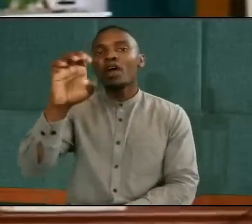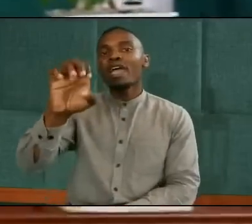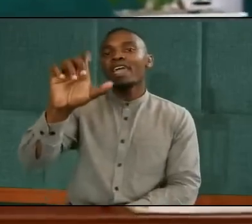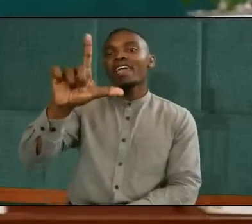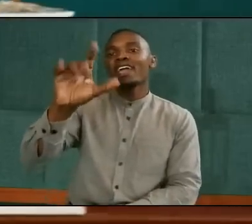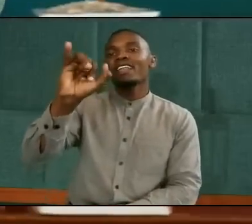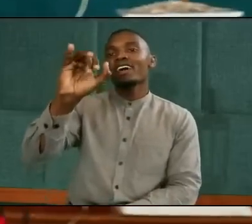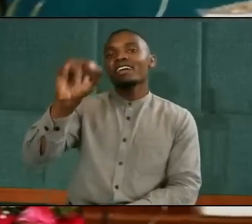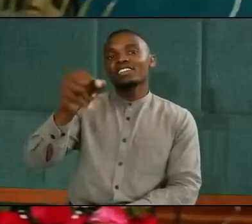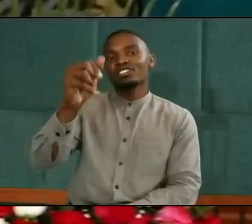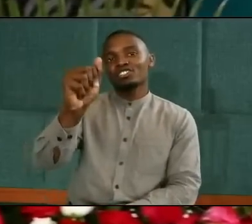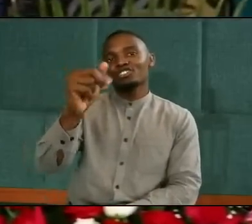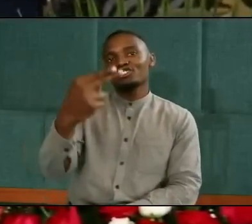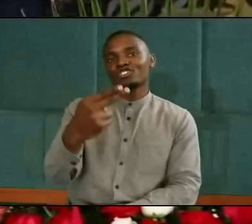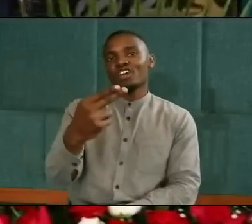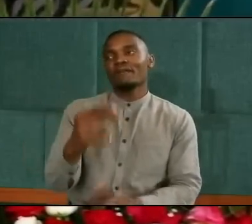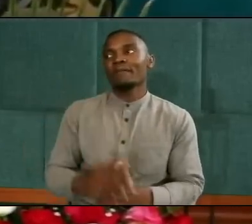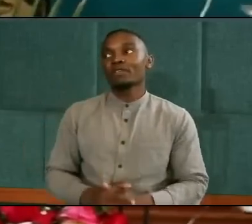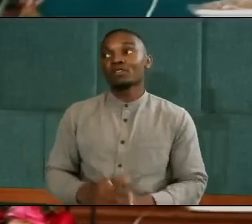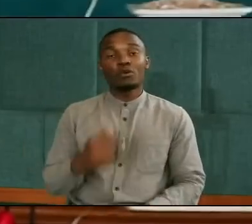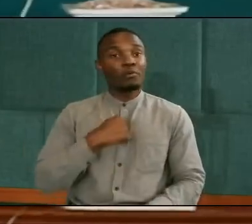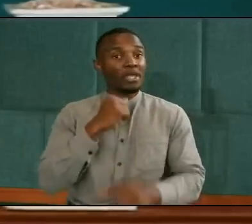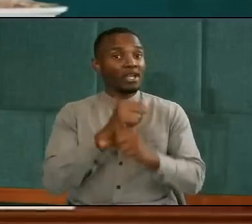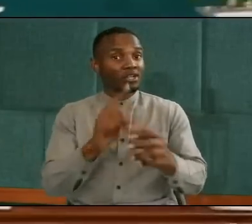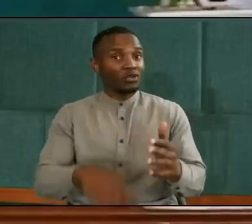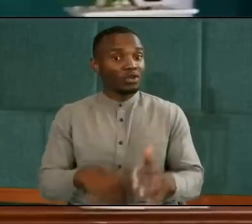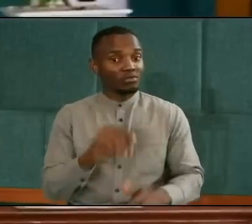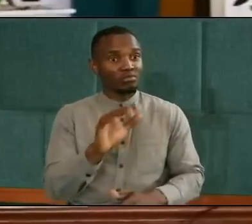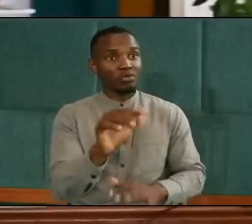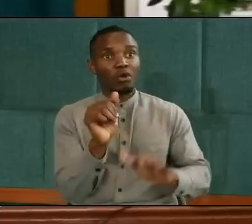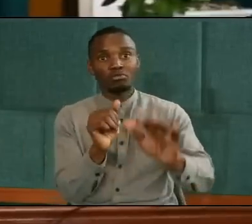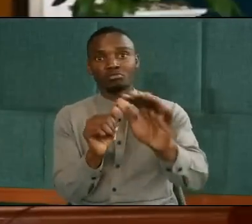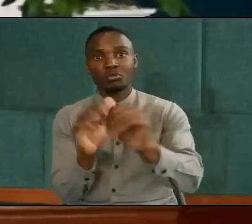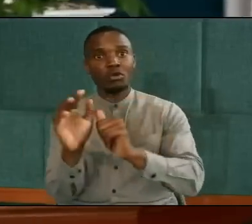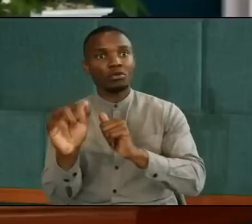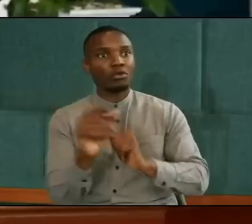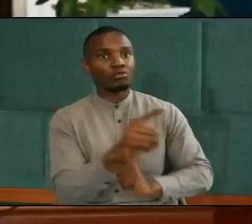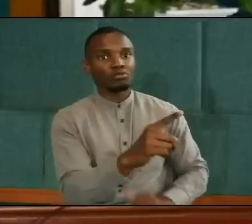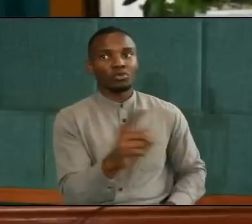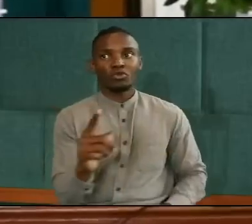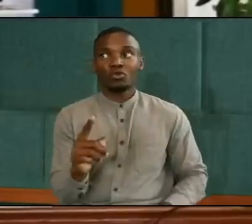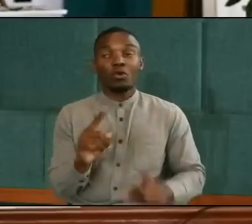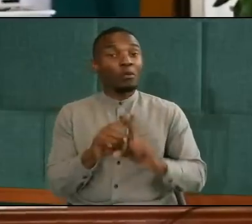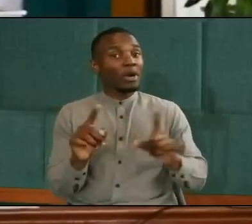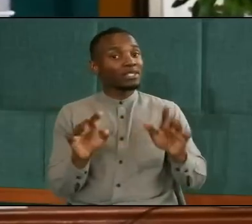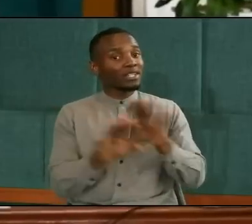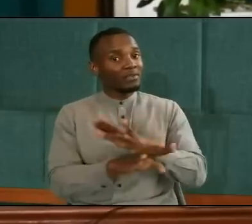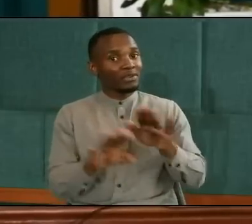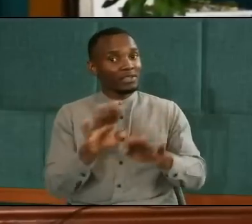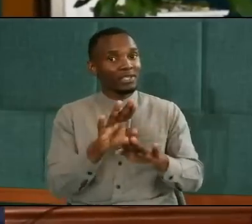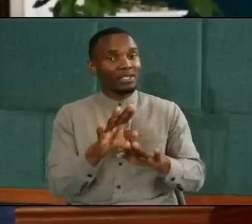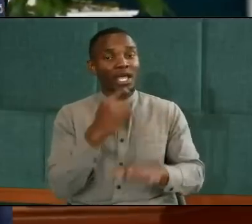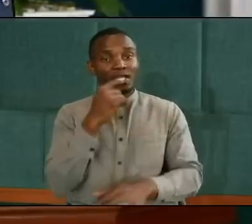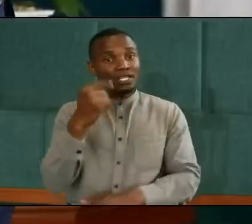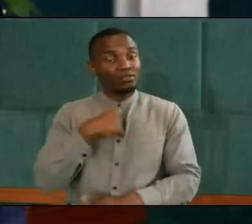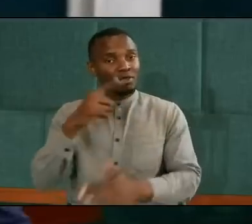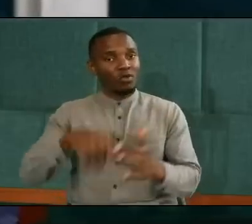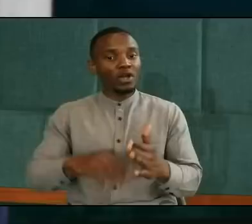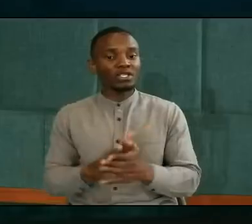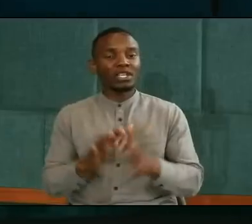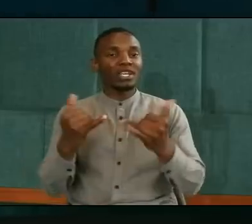why we have church. So I'm going to call you, because everything tells me that we are at the